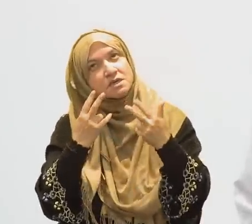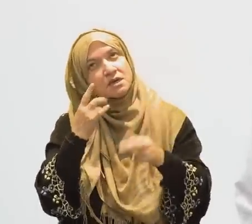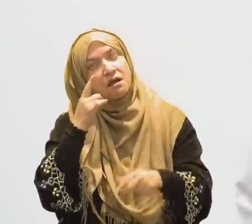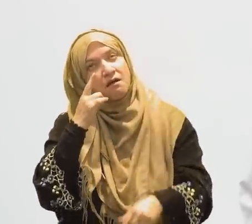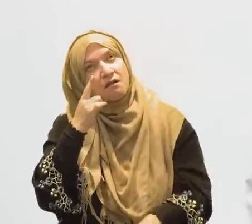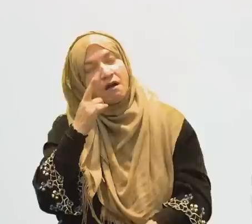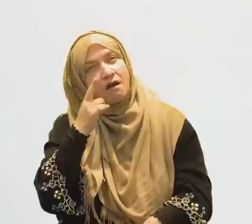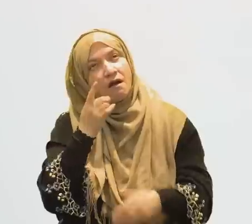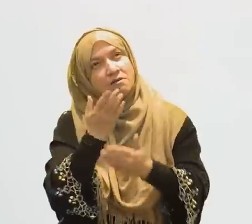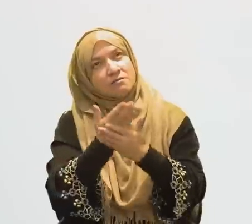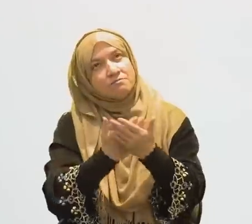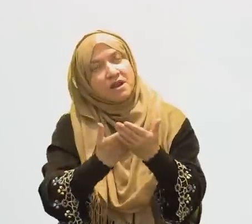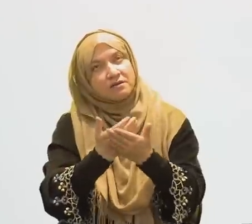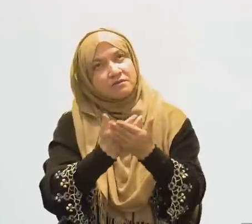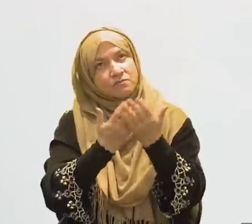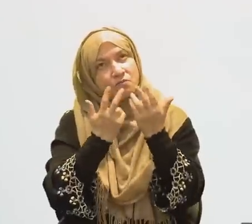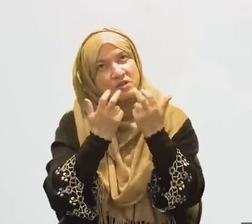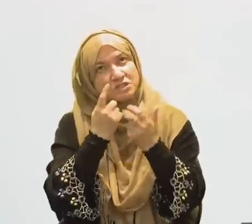of exons